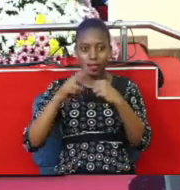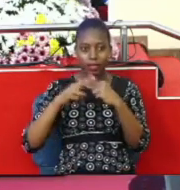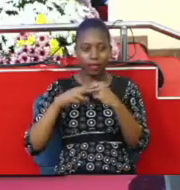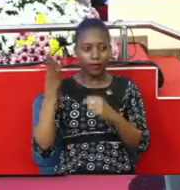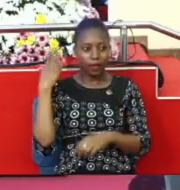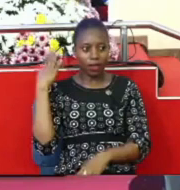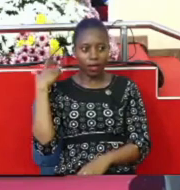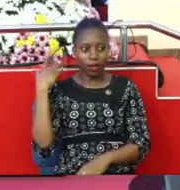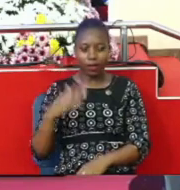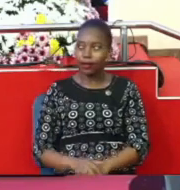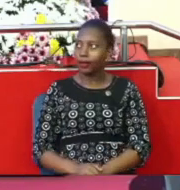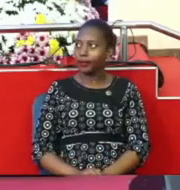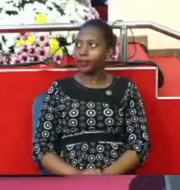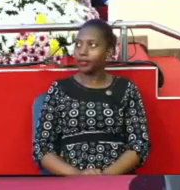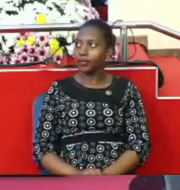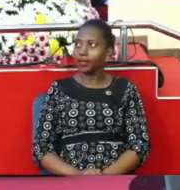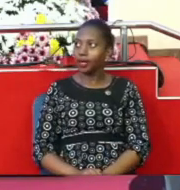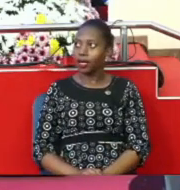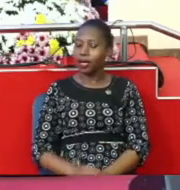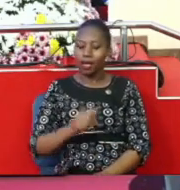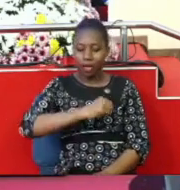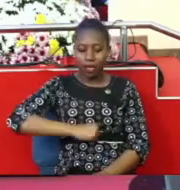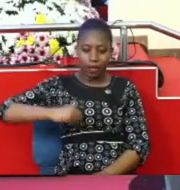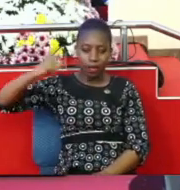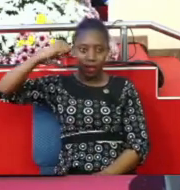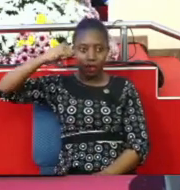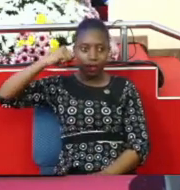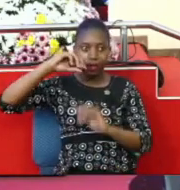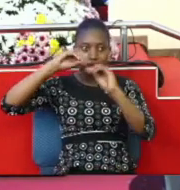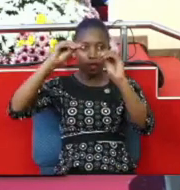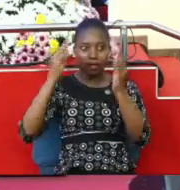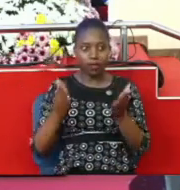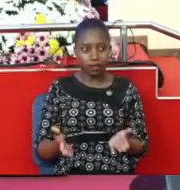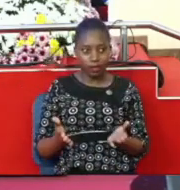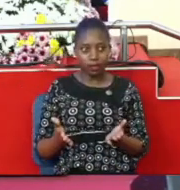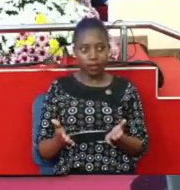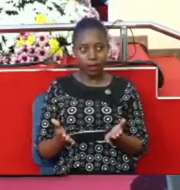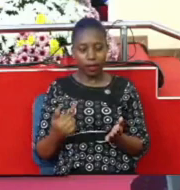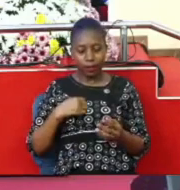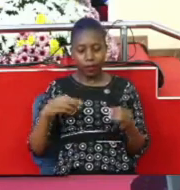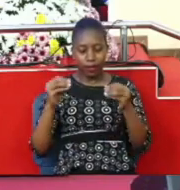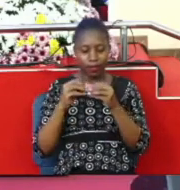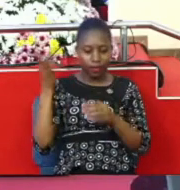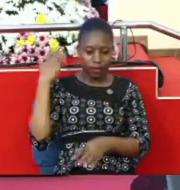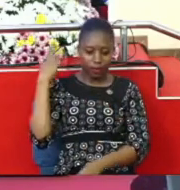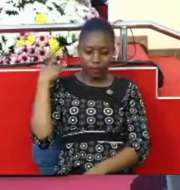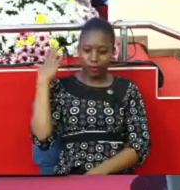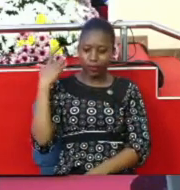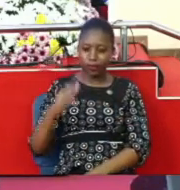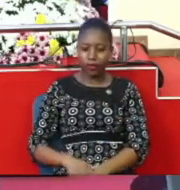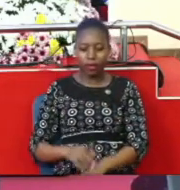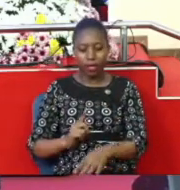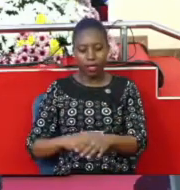7. And the headmaster was my headmaster somewhere else. Na yule mwalimu mkuu alifanyika kuwa mwalimu wangu pale. So when I saw him,